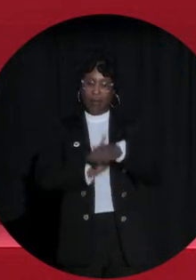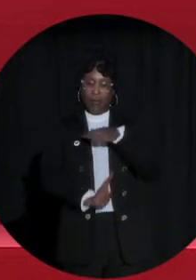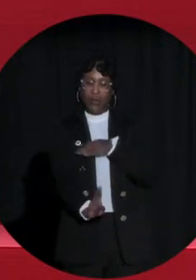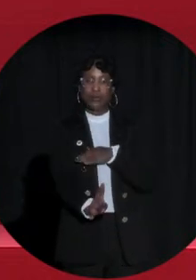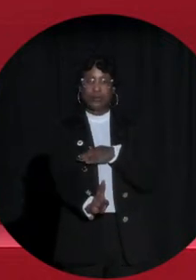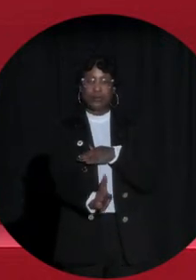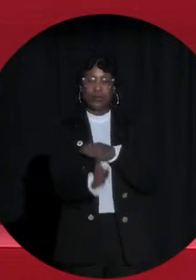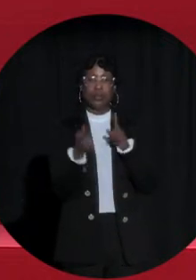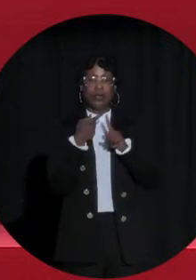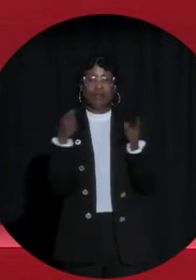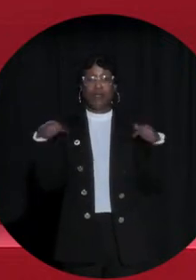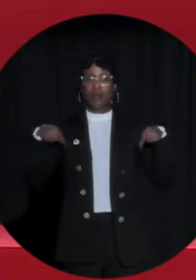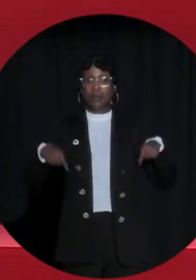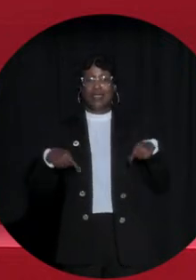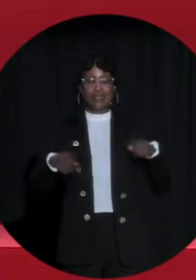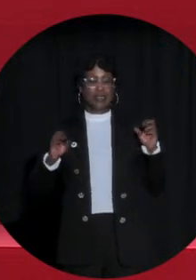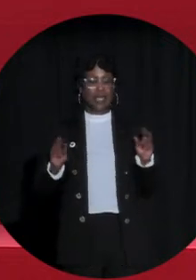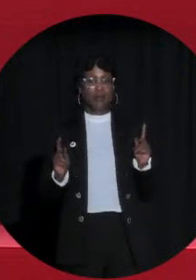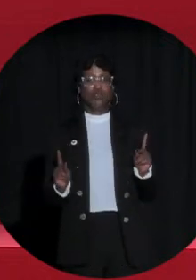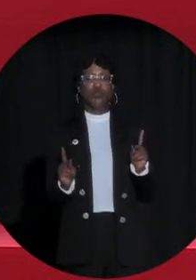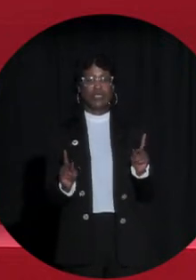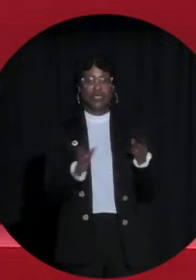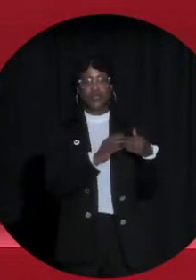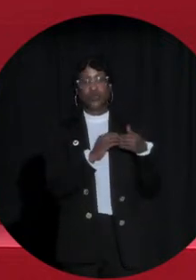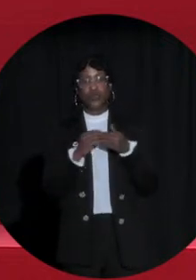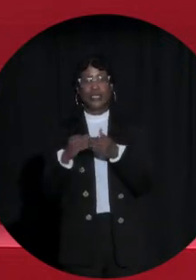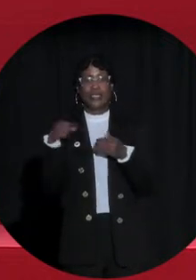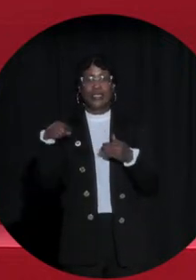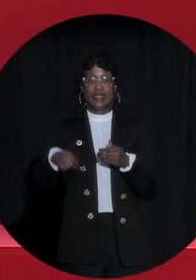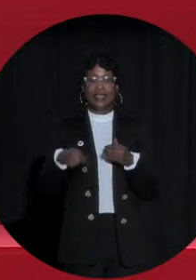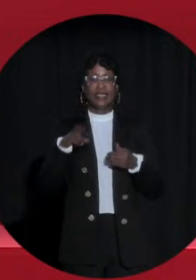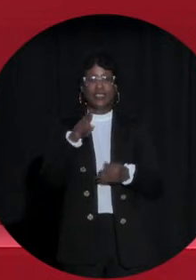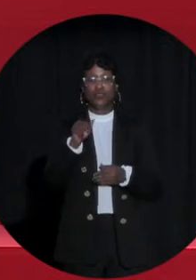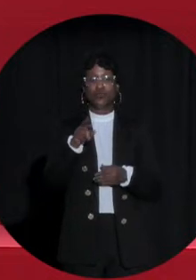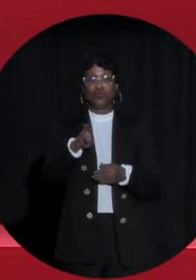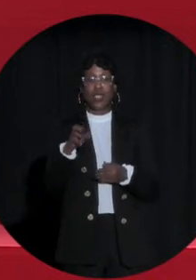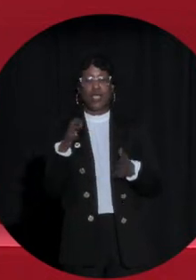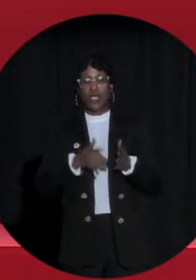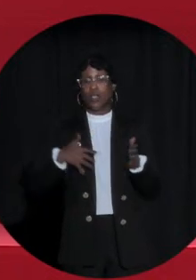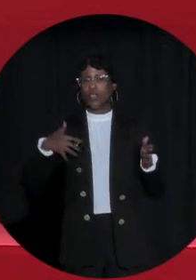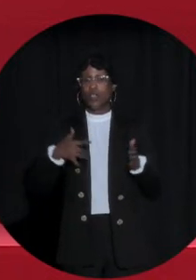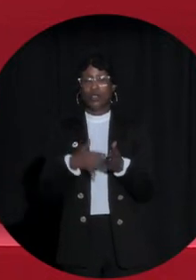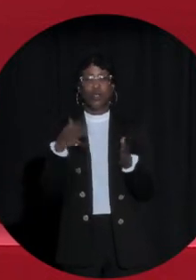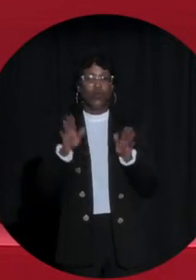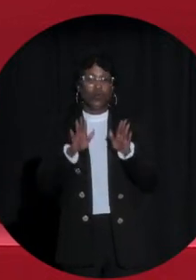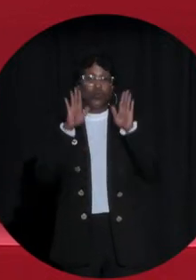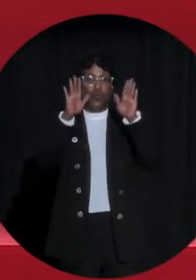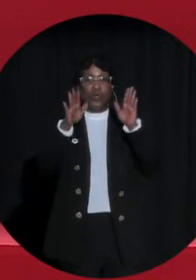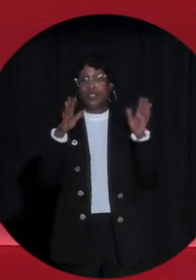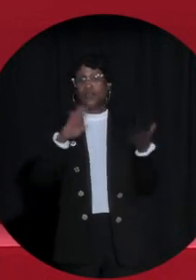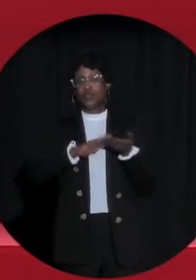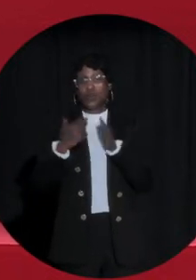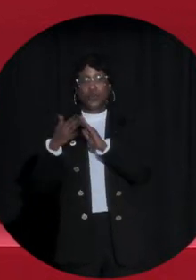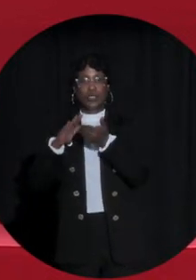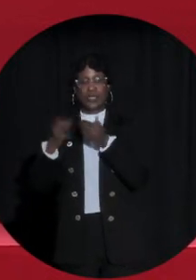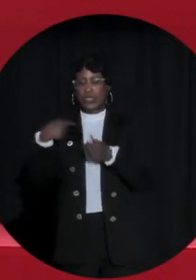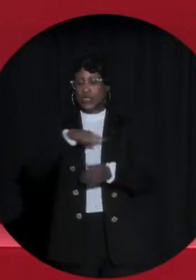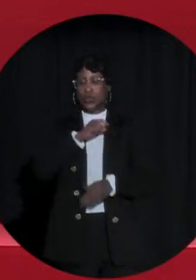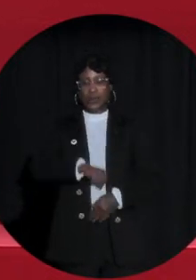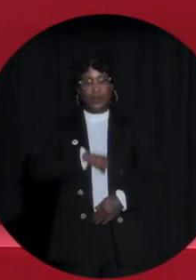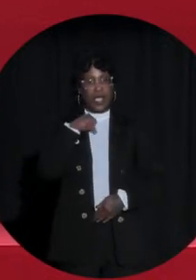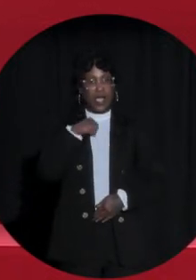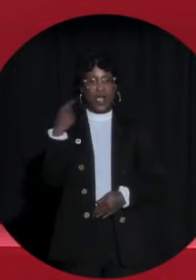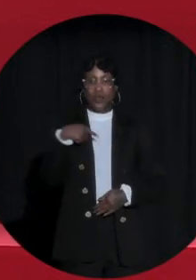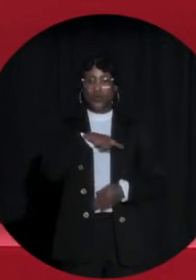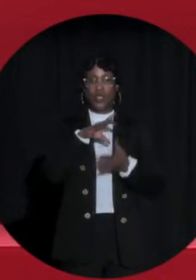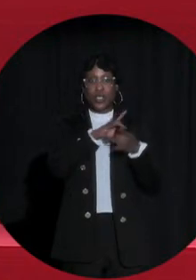me to lead this rare and wonderful community once again. We are proud, we are united, and we are